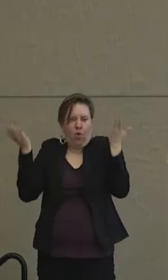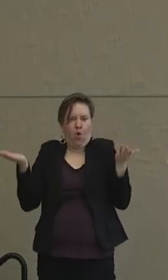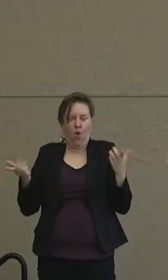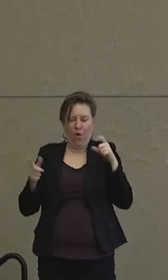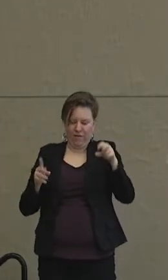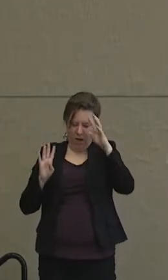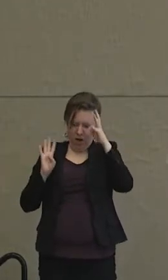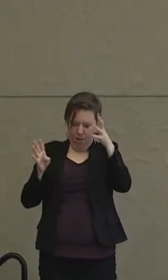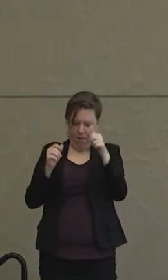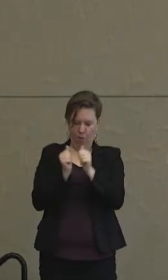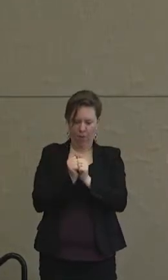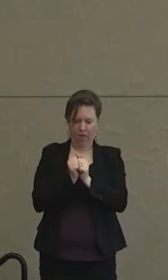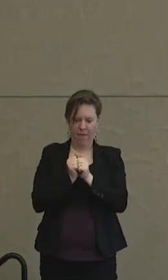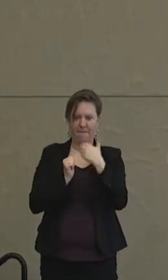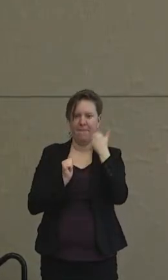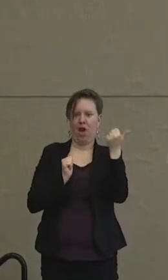come up